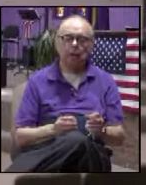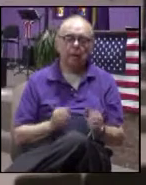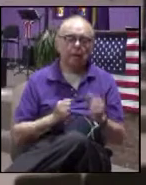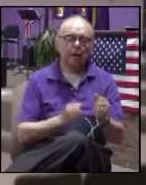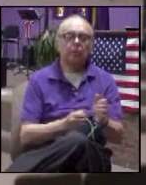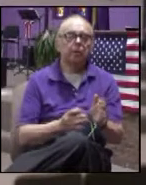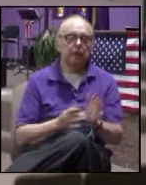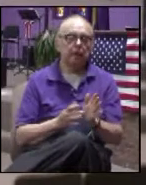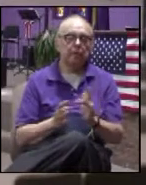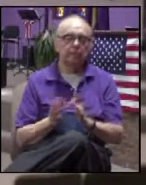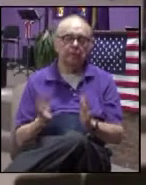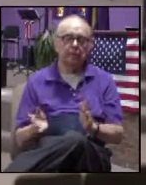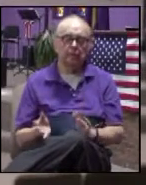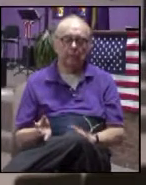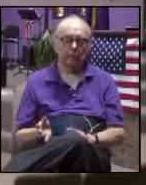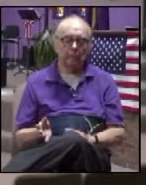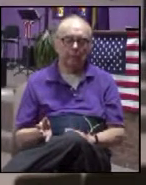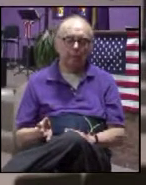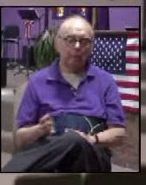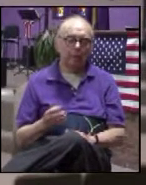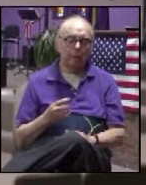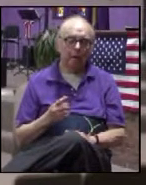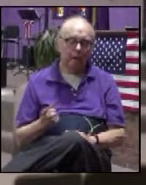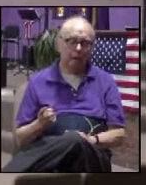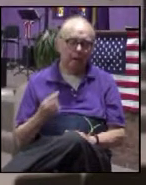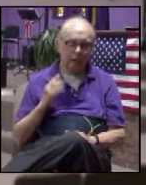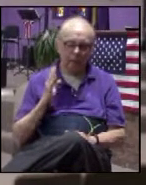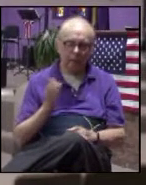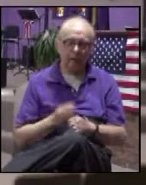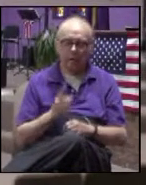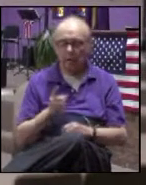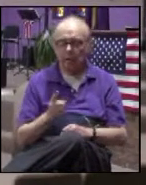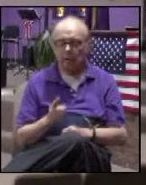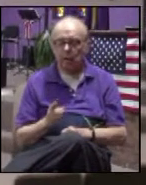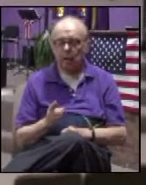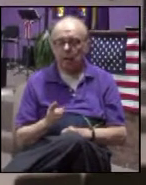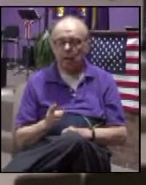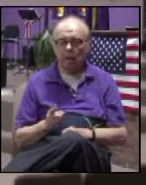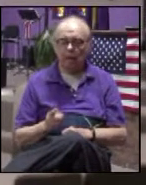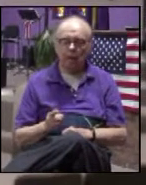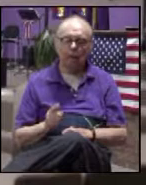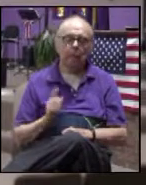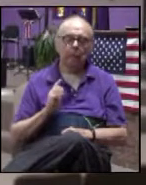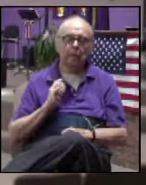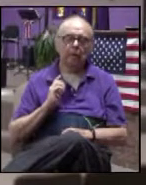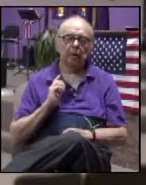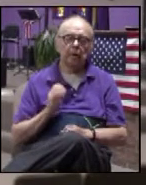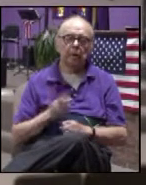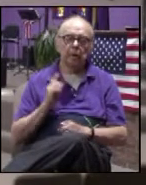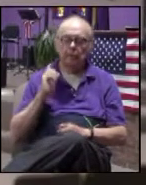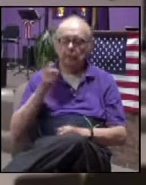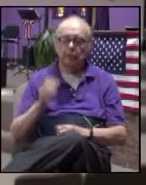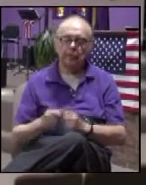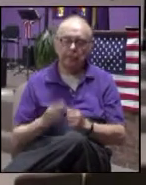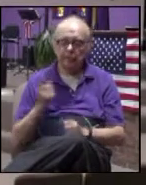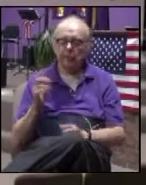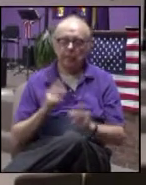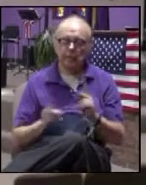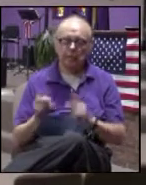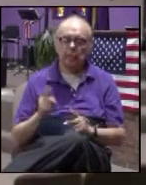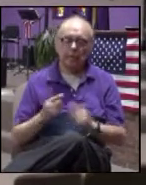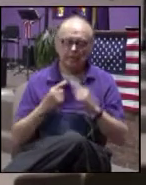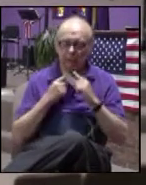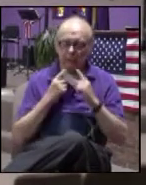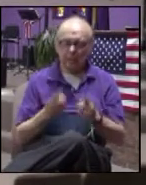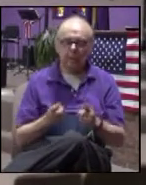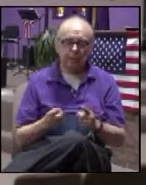me, he told them, and I will make you fish for people. He commands us to